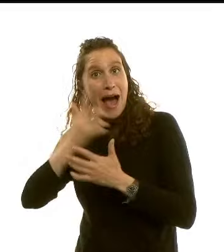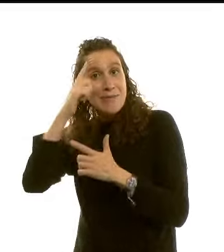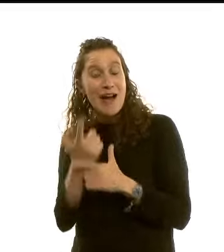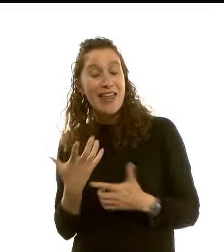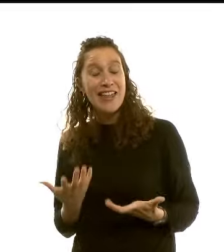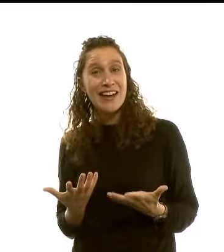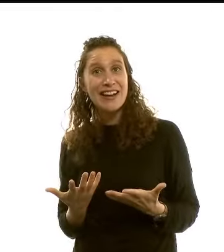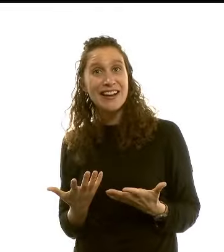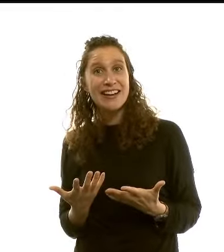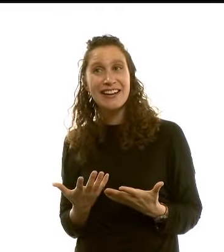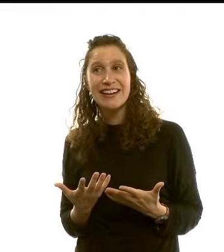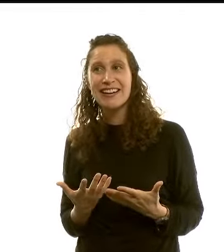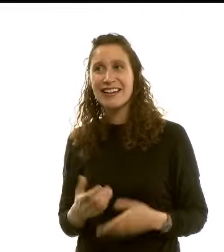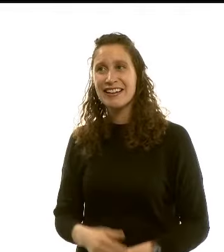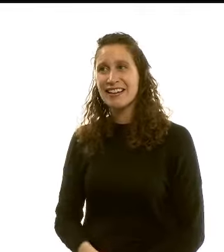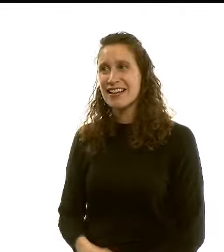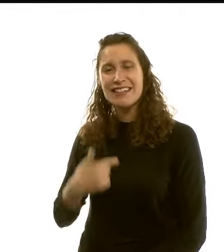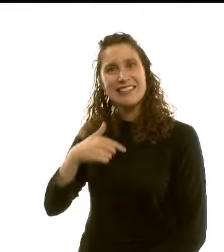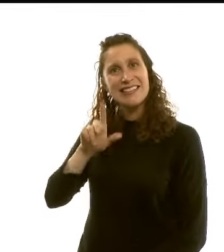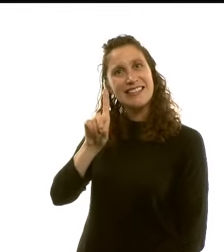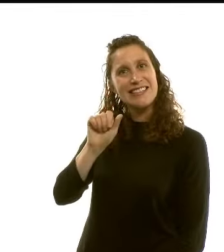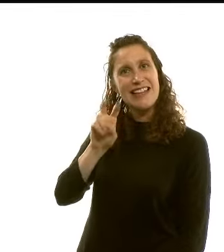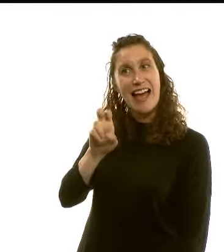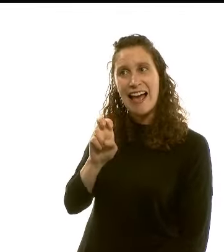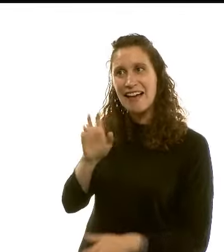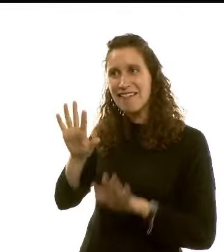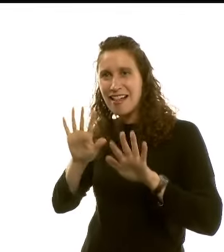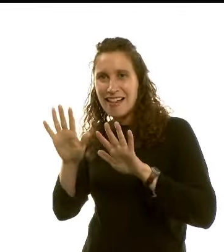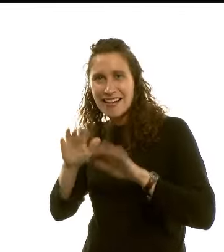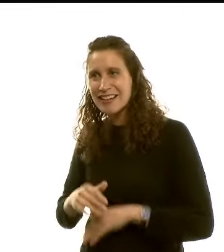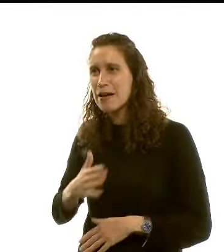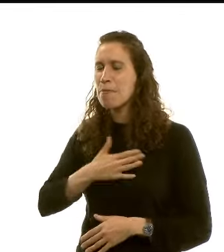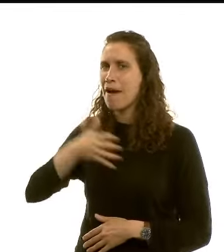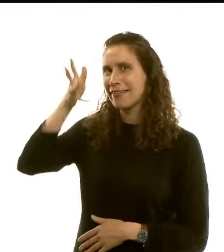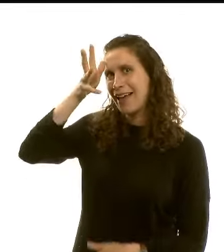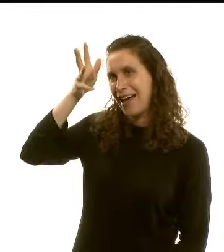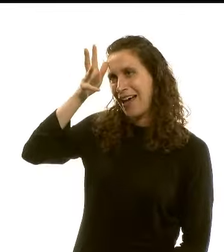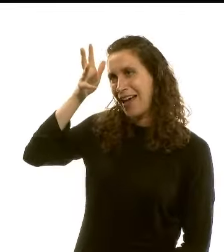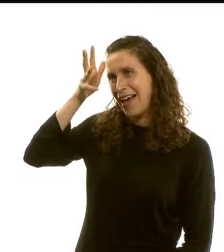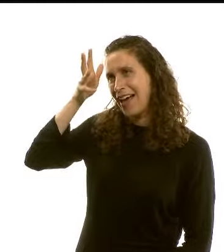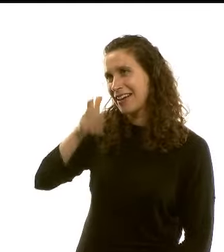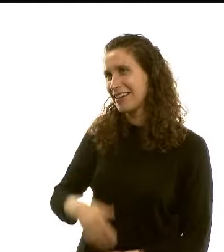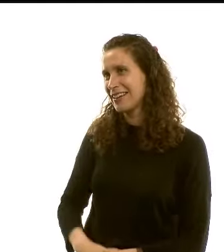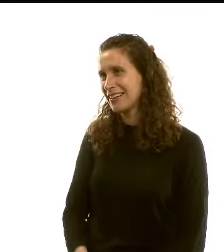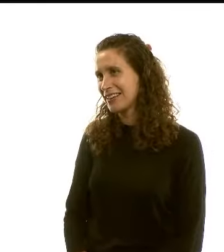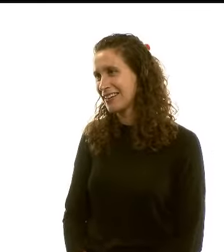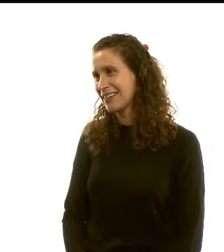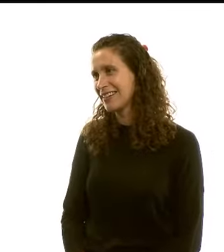Oh, man. Hey, I'm Dave. Great to meet you. This is my dad. This is a good kind of mess to have.